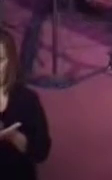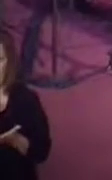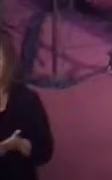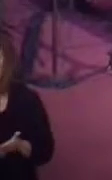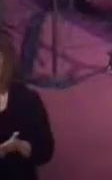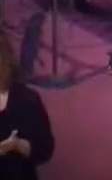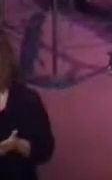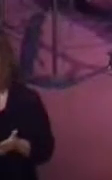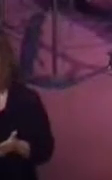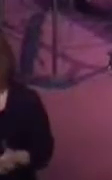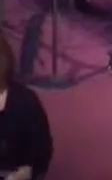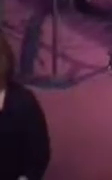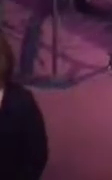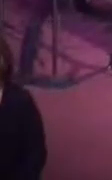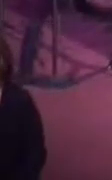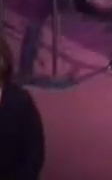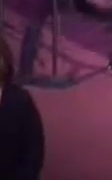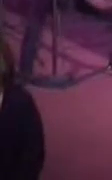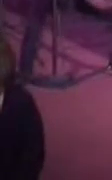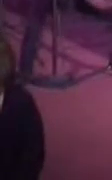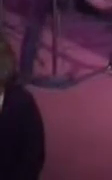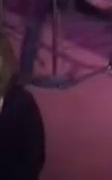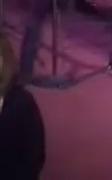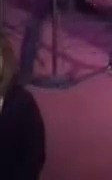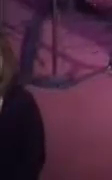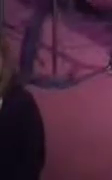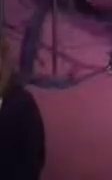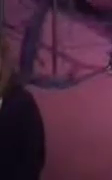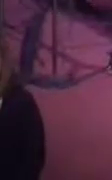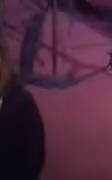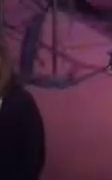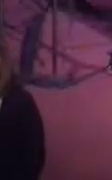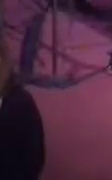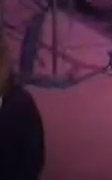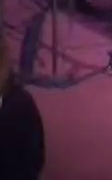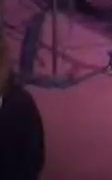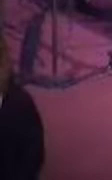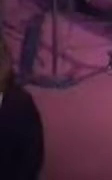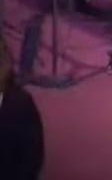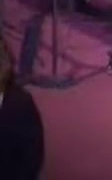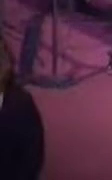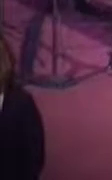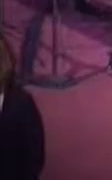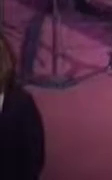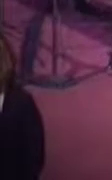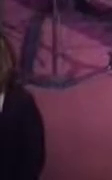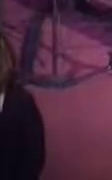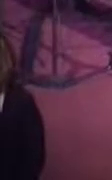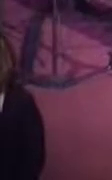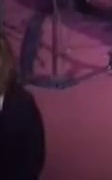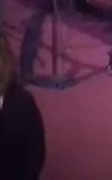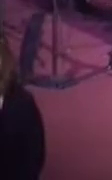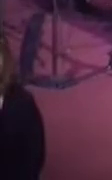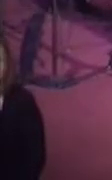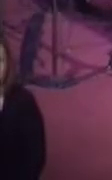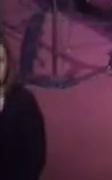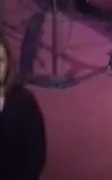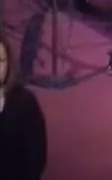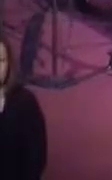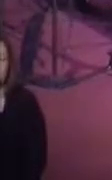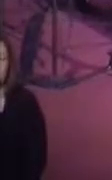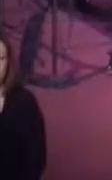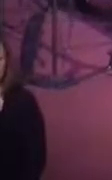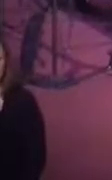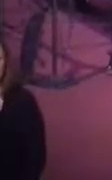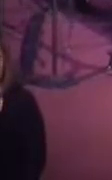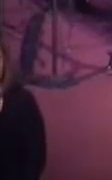screen. He knew the prophecy of persecution of Babylon. Babylon would eventually fall. Jeremiah said this, "This whole